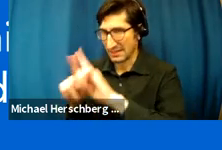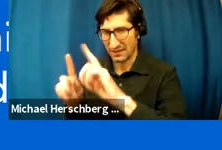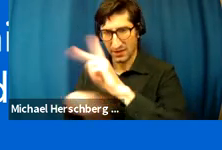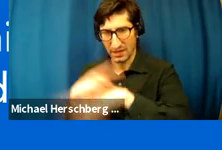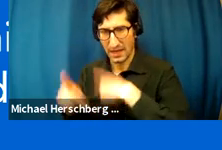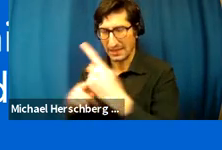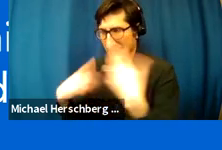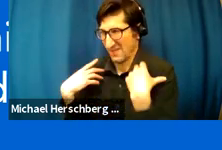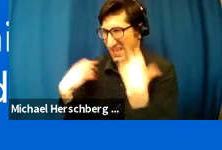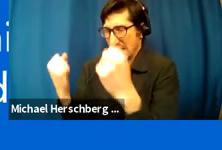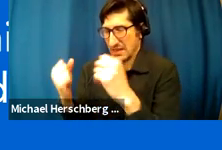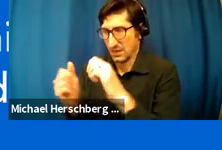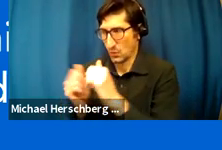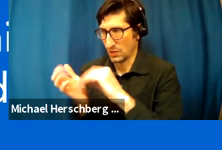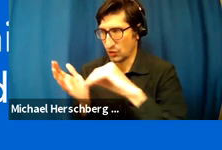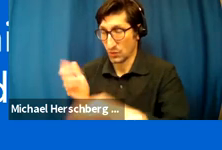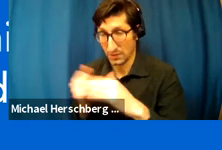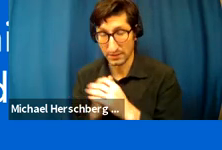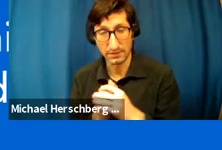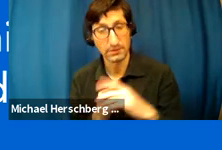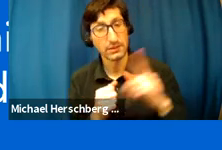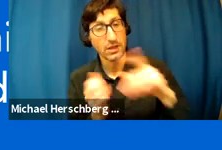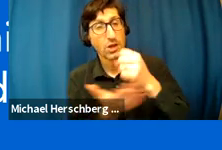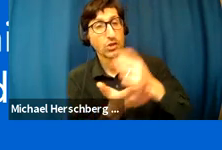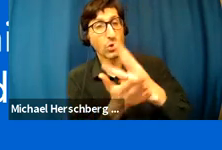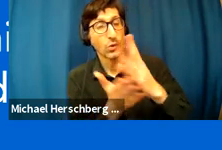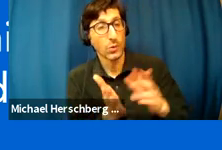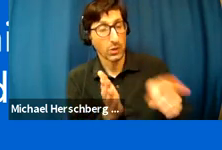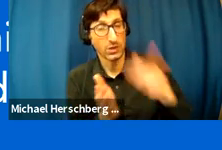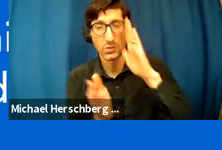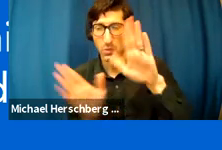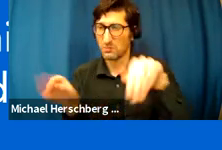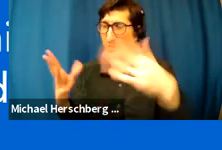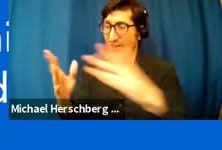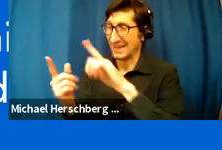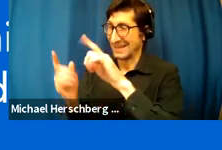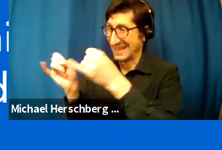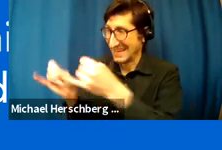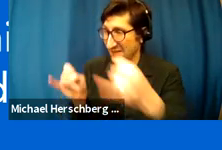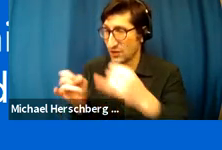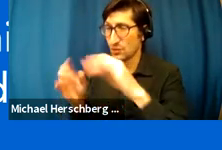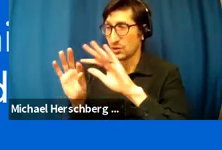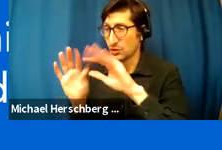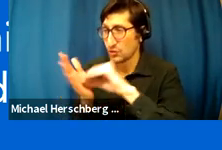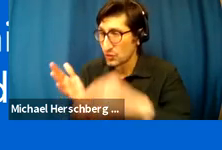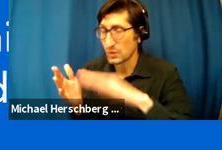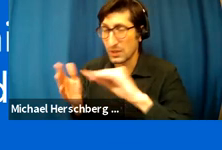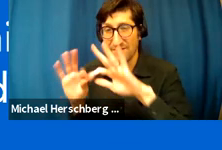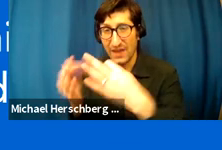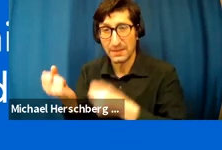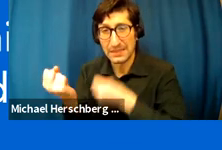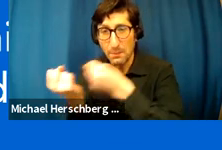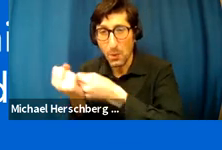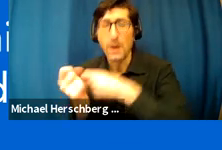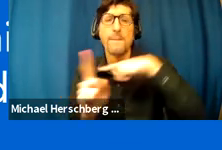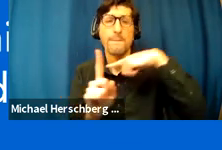students. To that end, social workers will be providing both individual student and family support while also